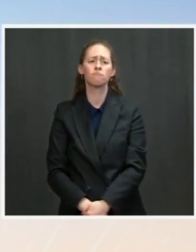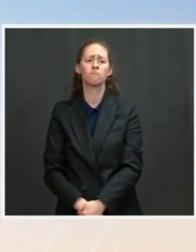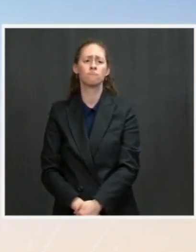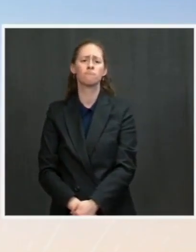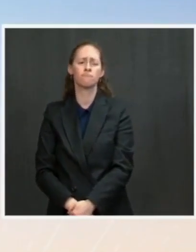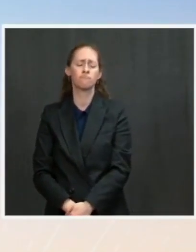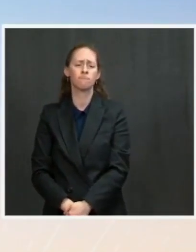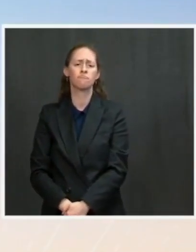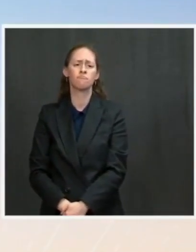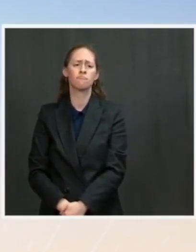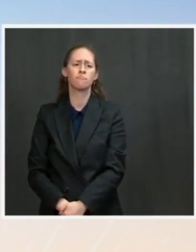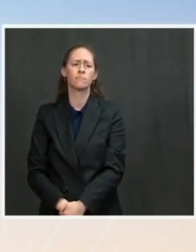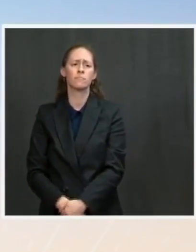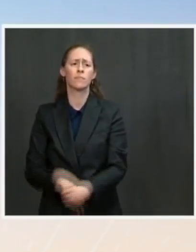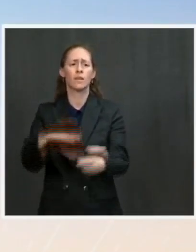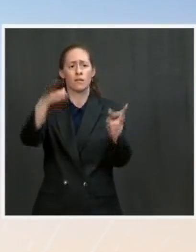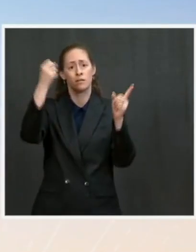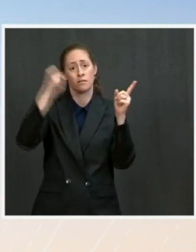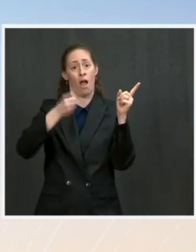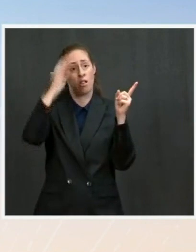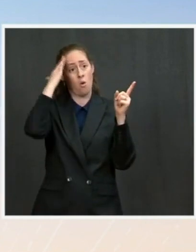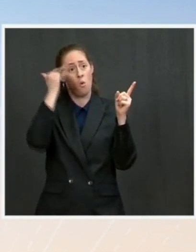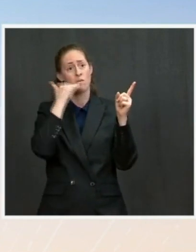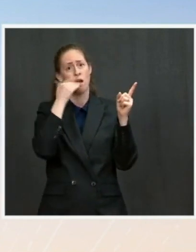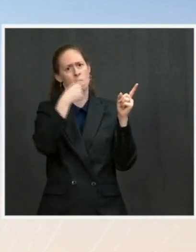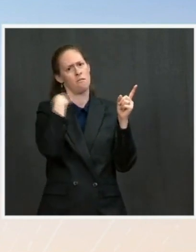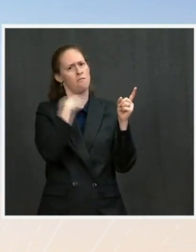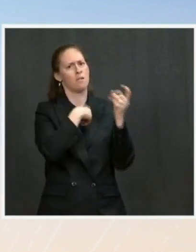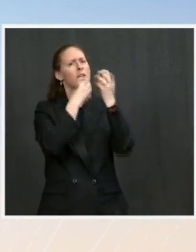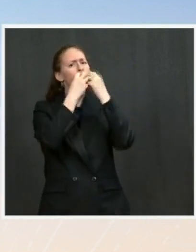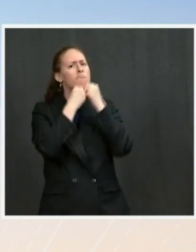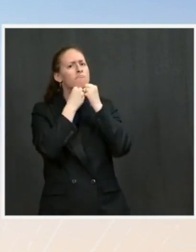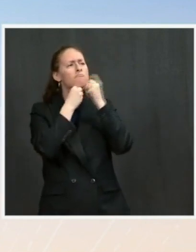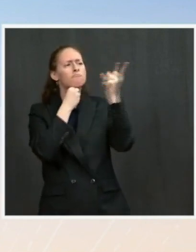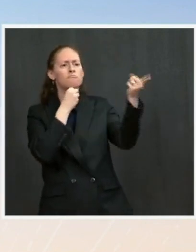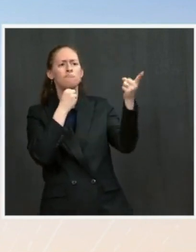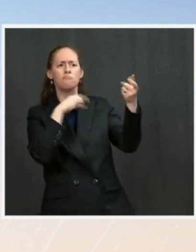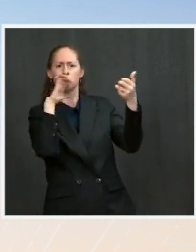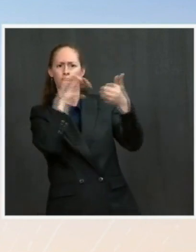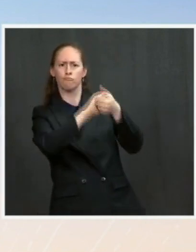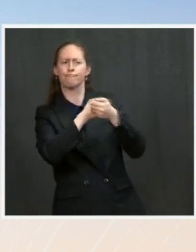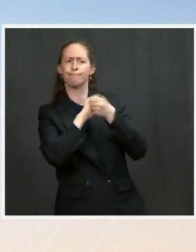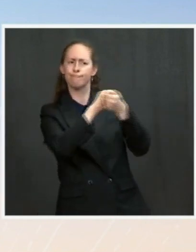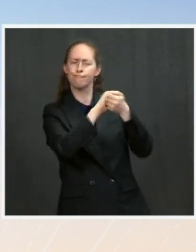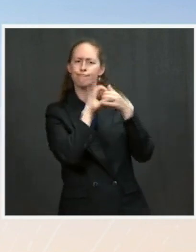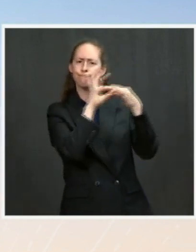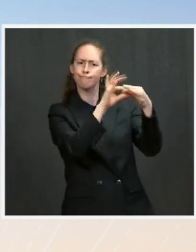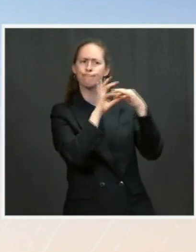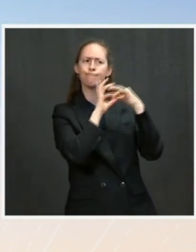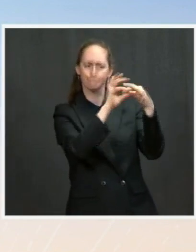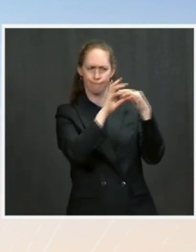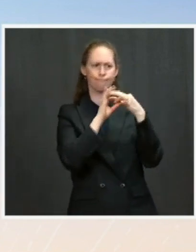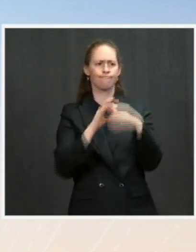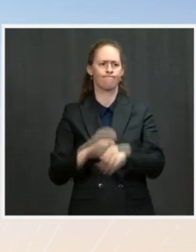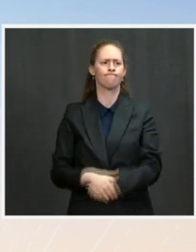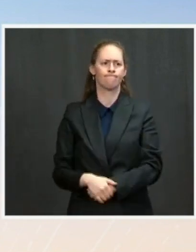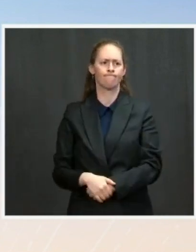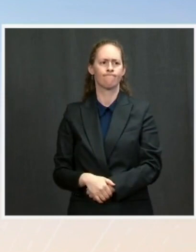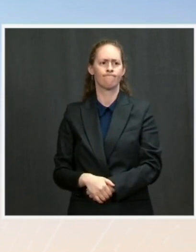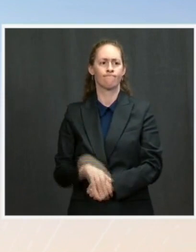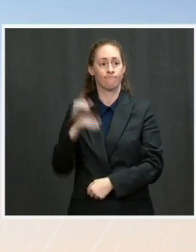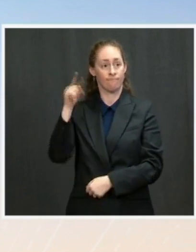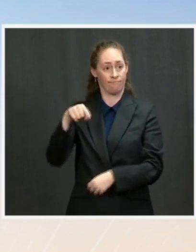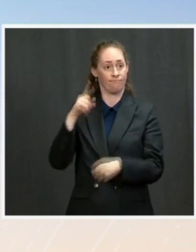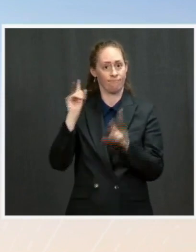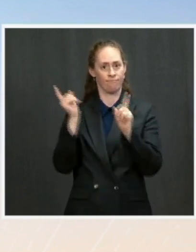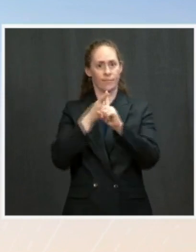an incredibly important partner to the United States. Hence, the president is having one of his first bilats in person with the president of South Korea, and I